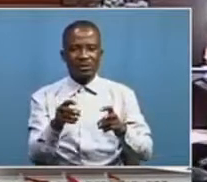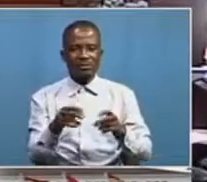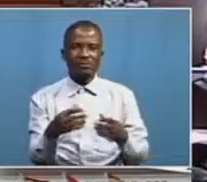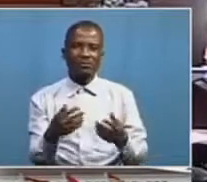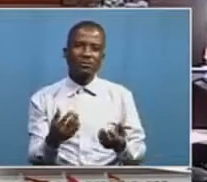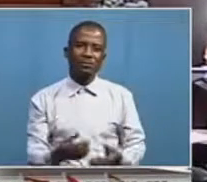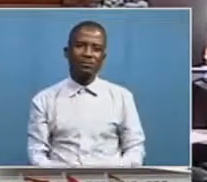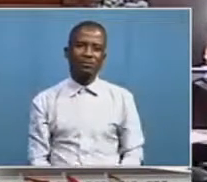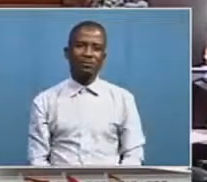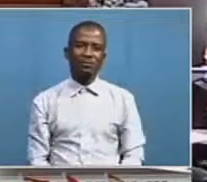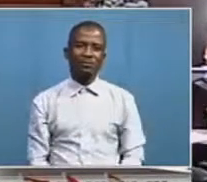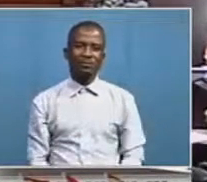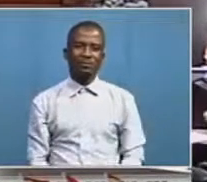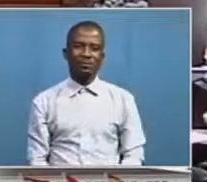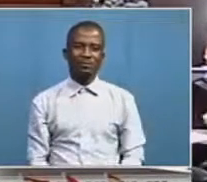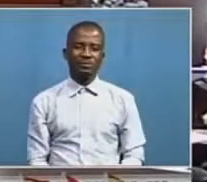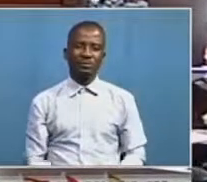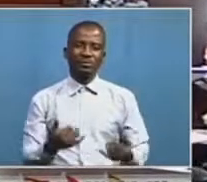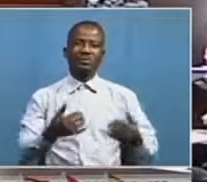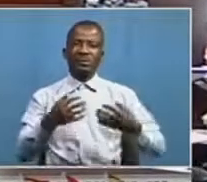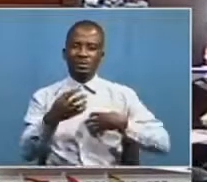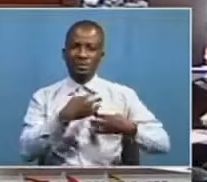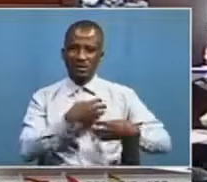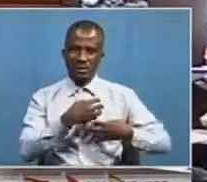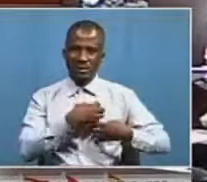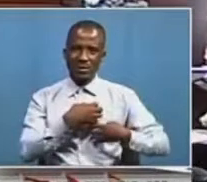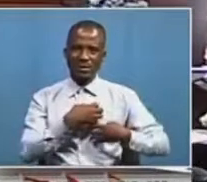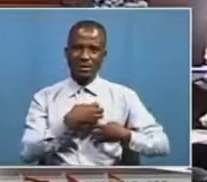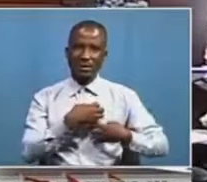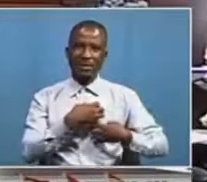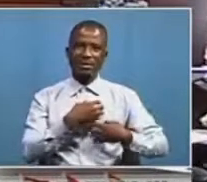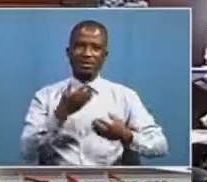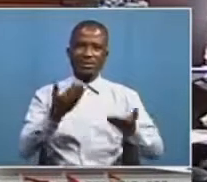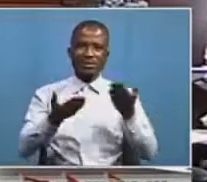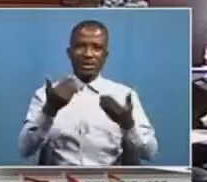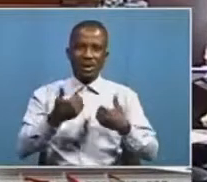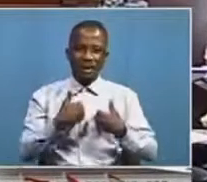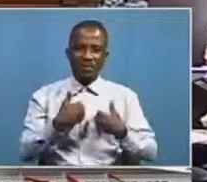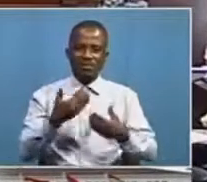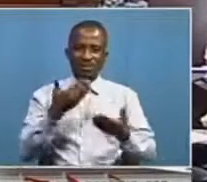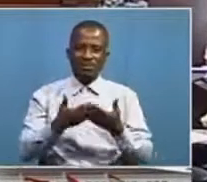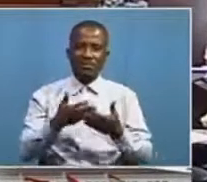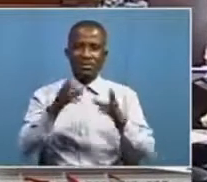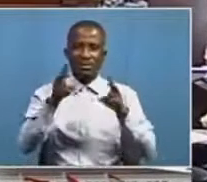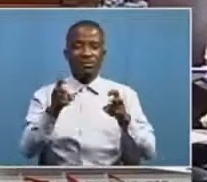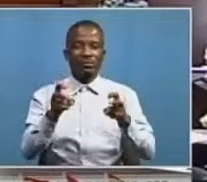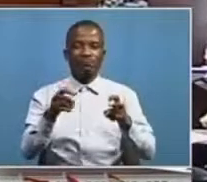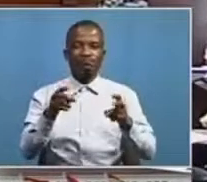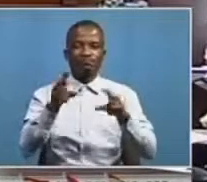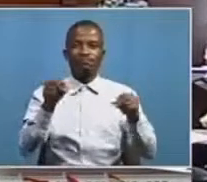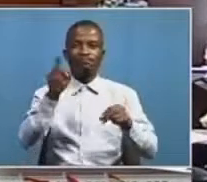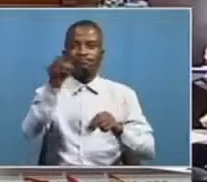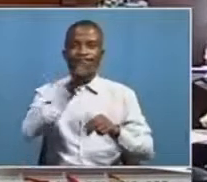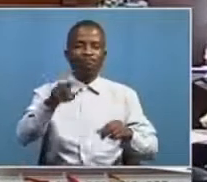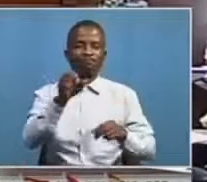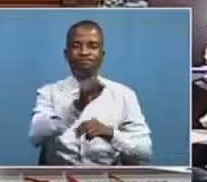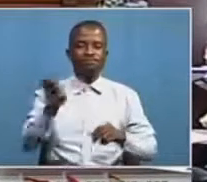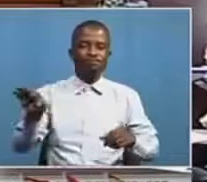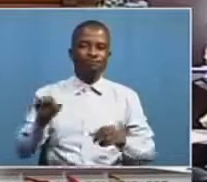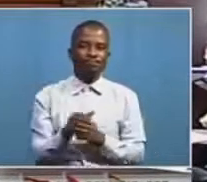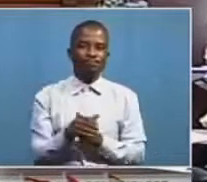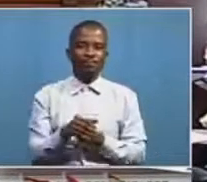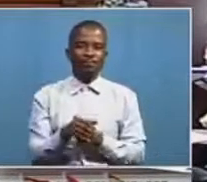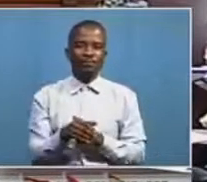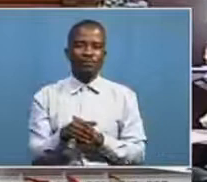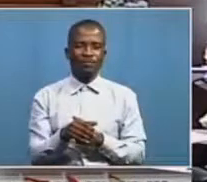On this issue, therefore, the argument that the petitioner may have a weak case is no good ground to summarily dismiss the petition